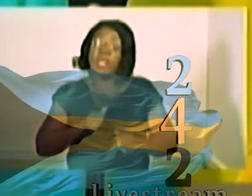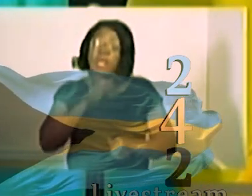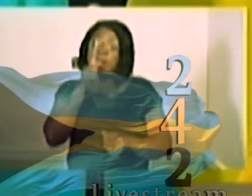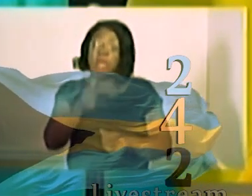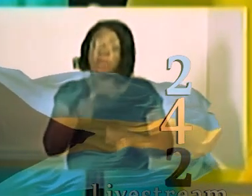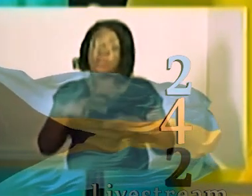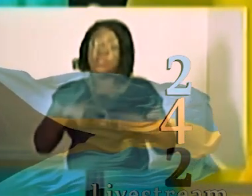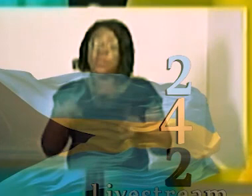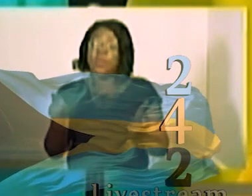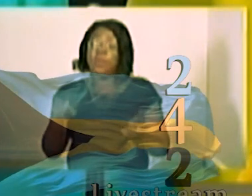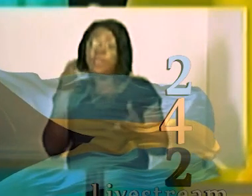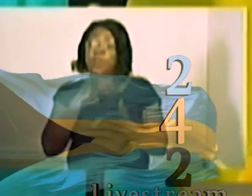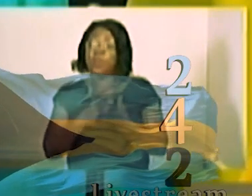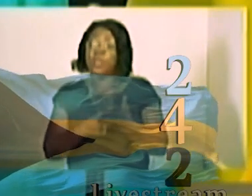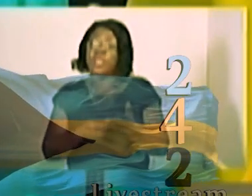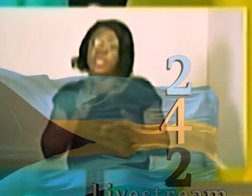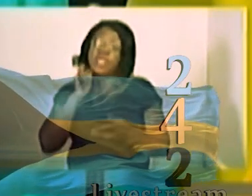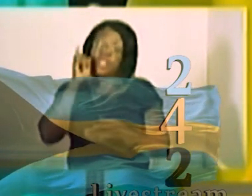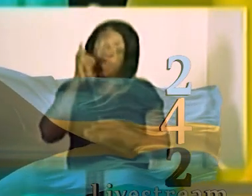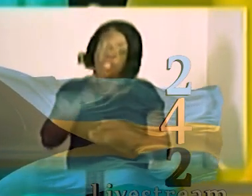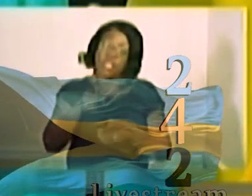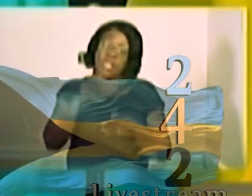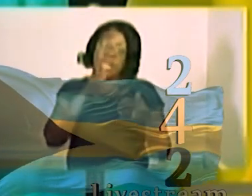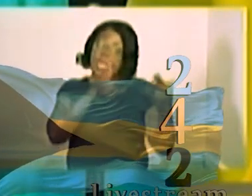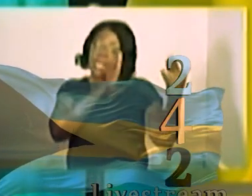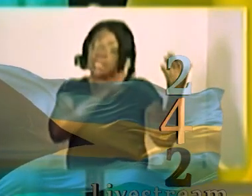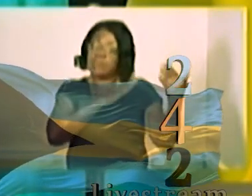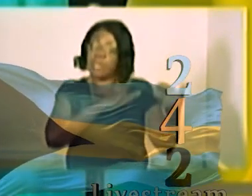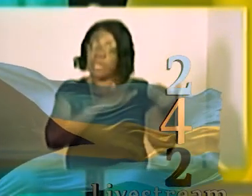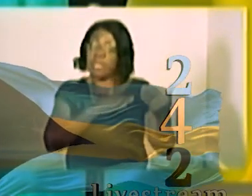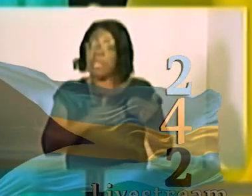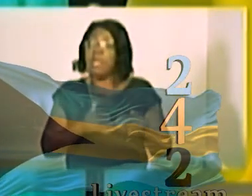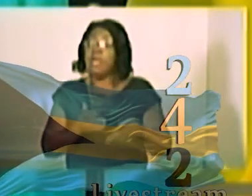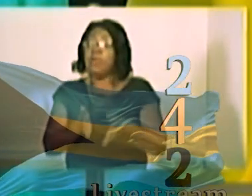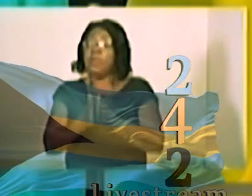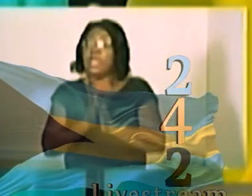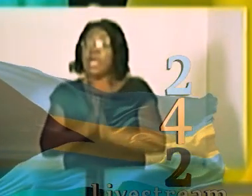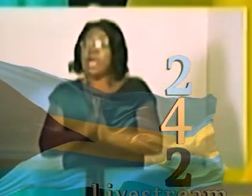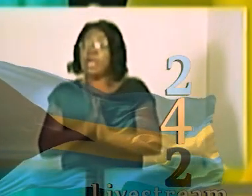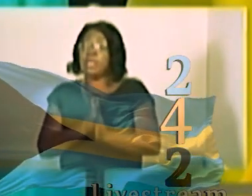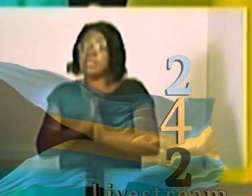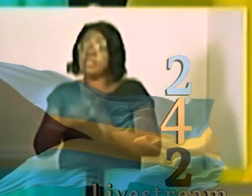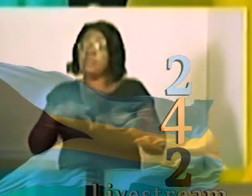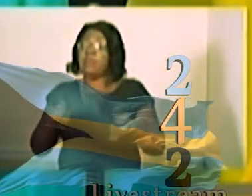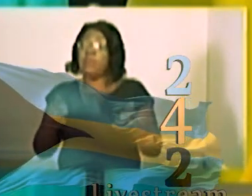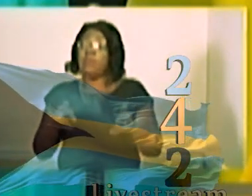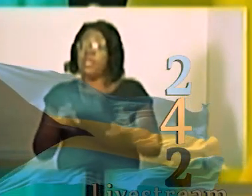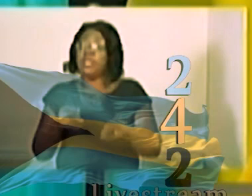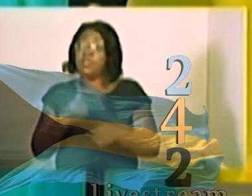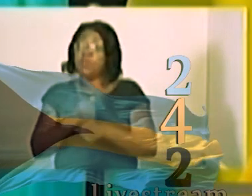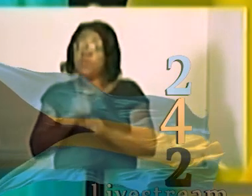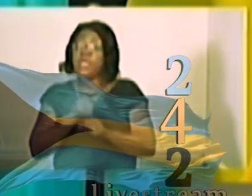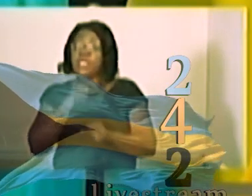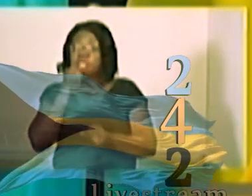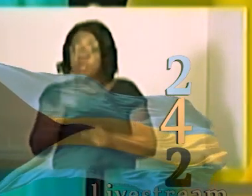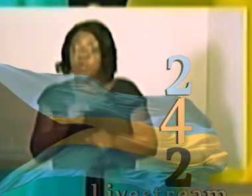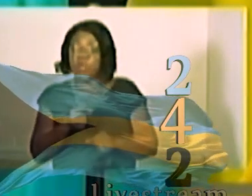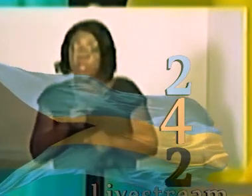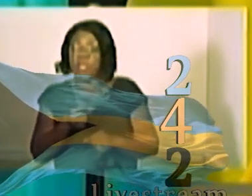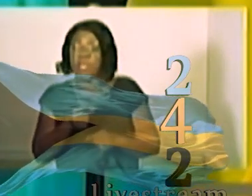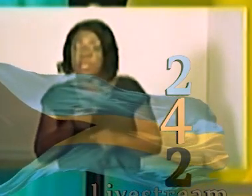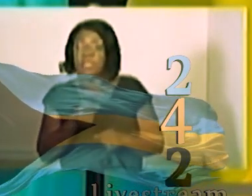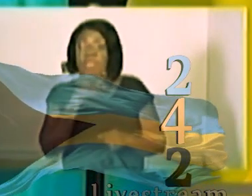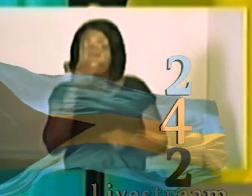they should expect. We ask the public to require it of the business facilities. We ask each